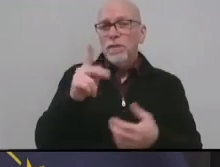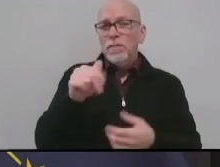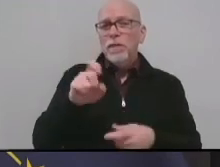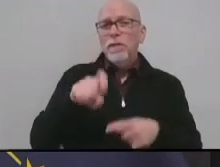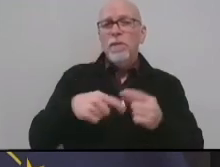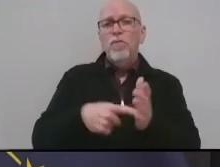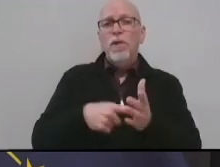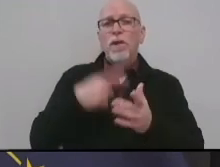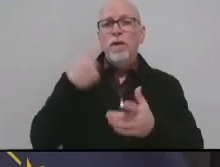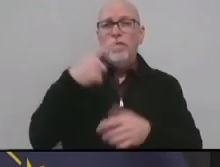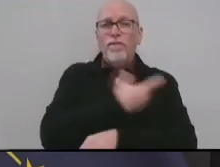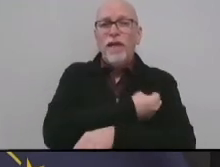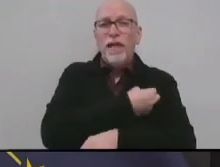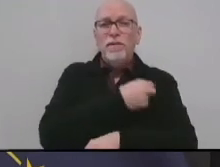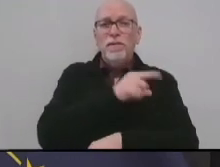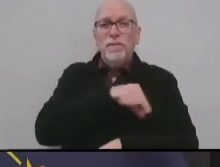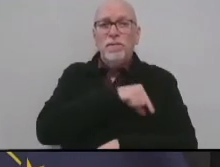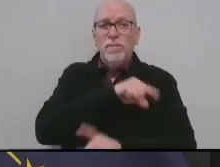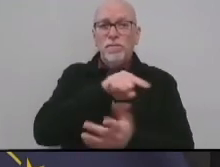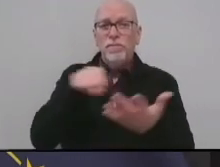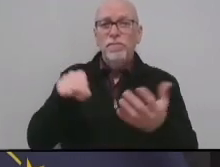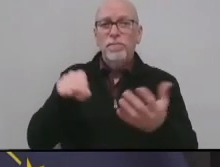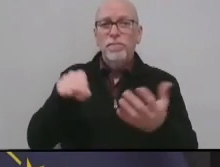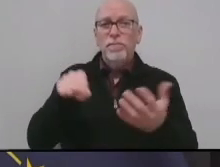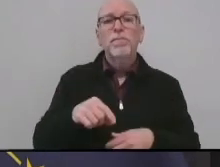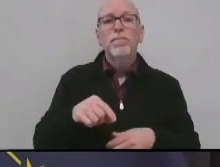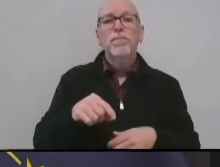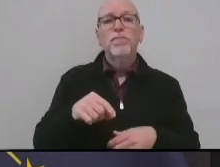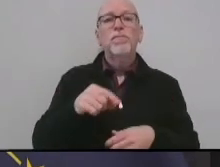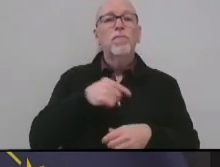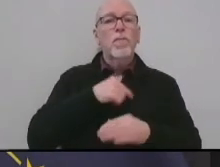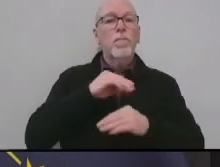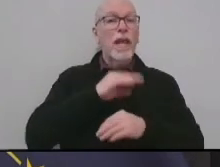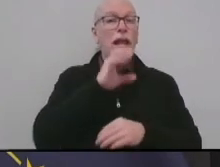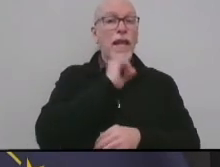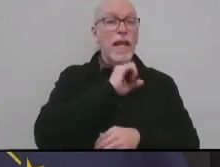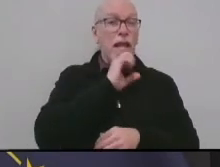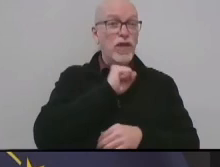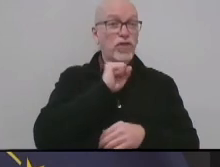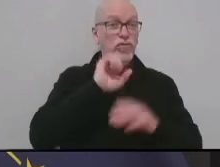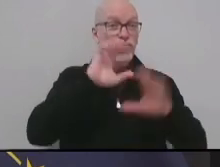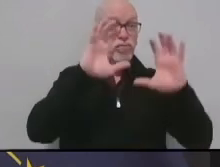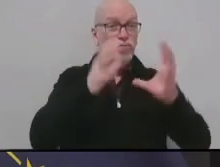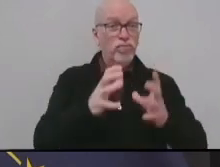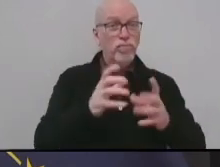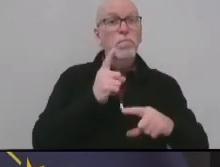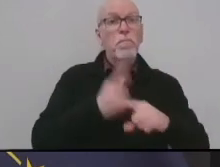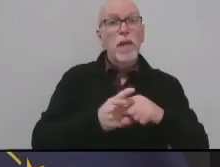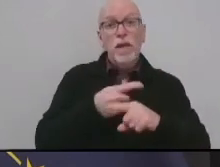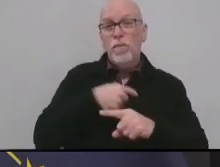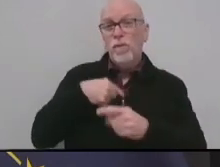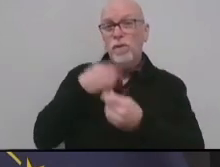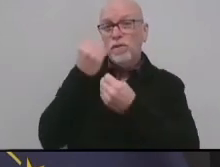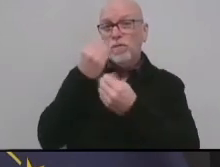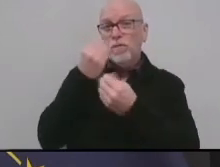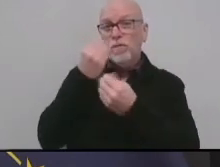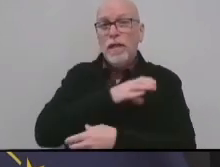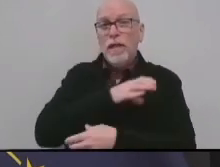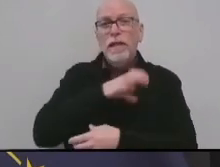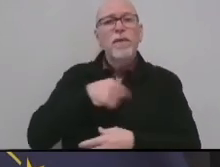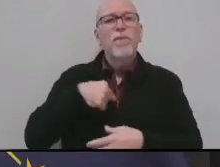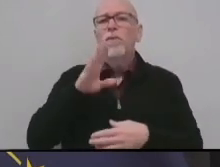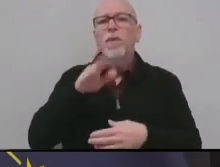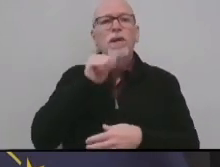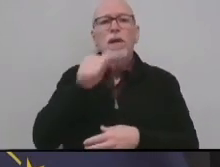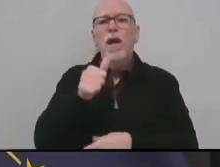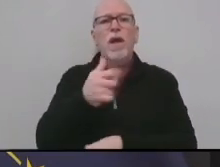vaccine eligibility. In addition to meeting age-based requirements, we have informed clinics that we will no longer be administering